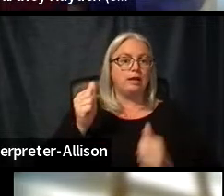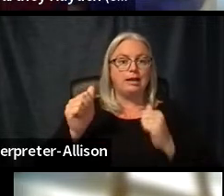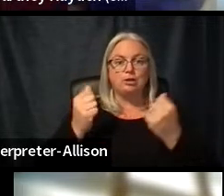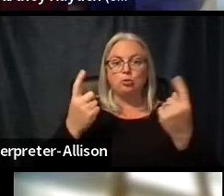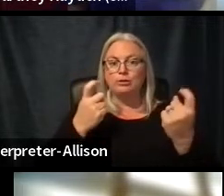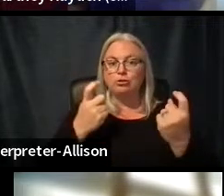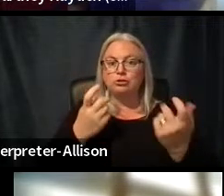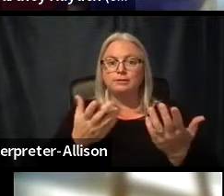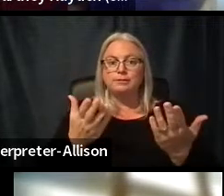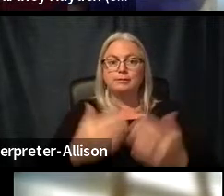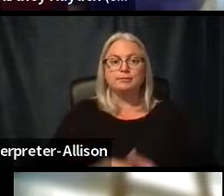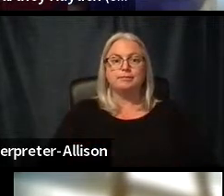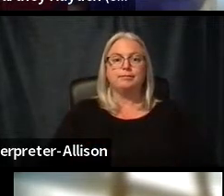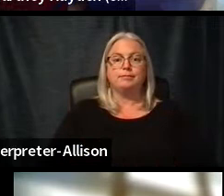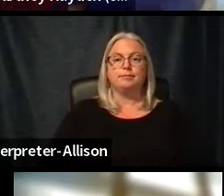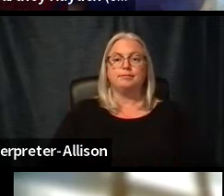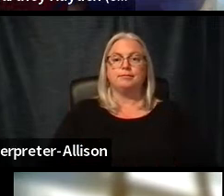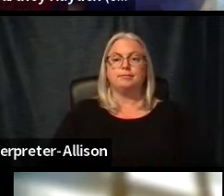question.